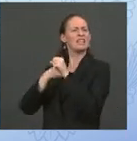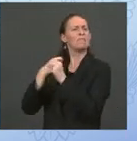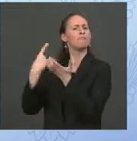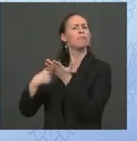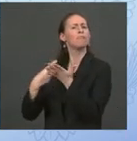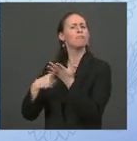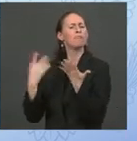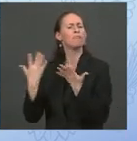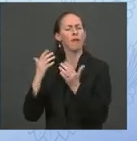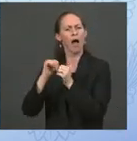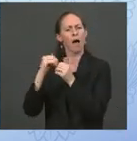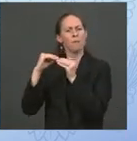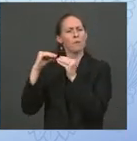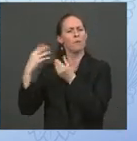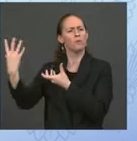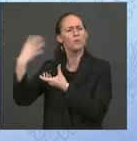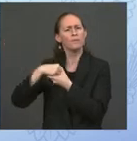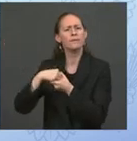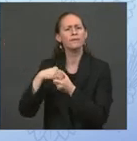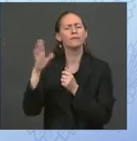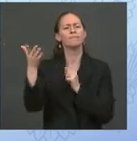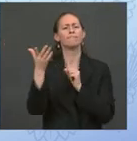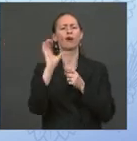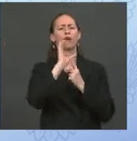and cultural competence.